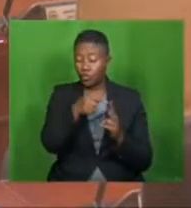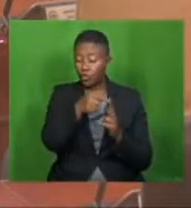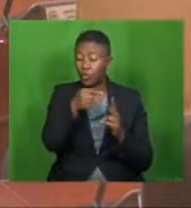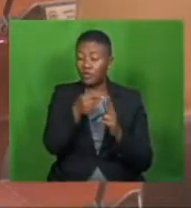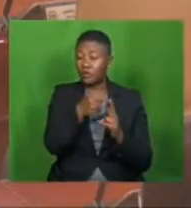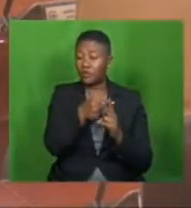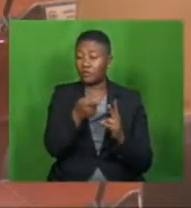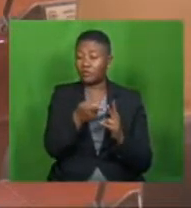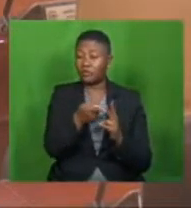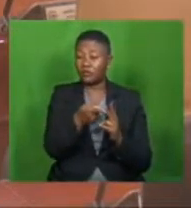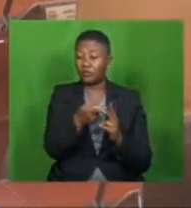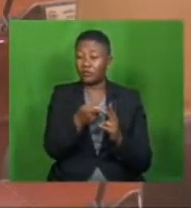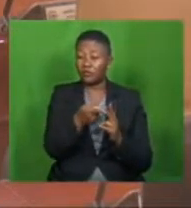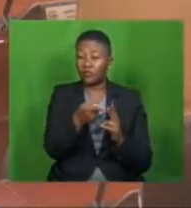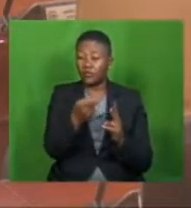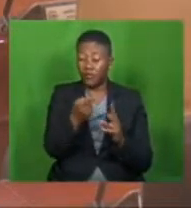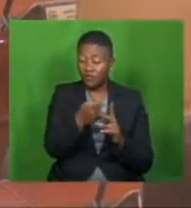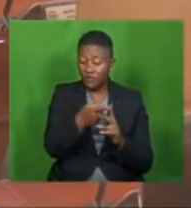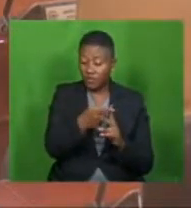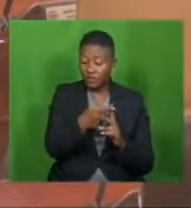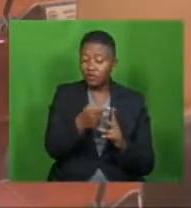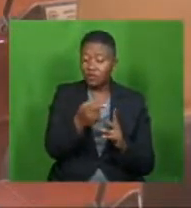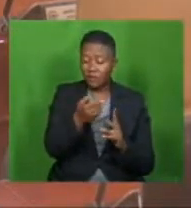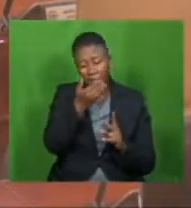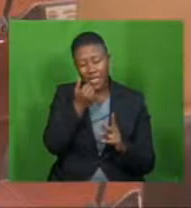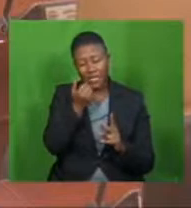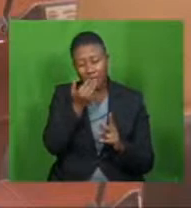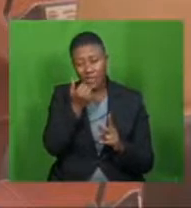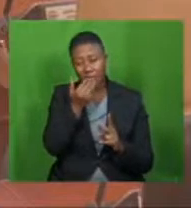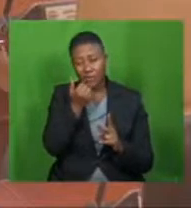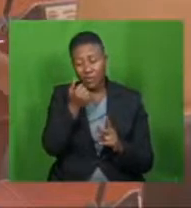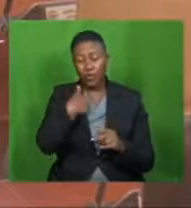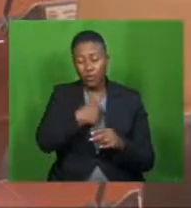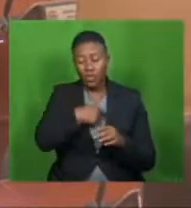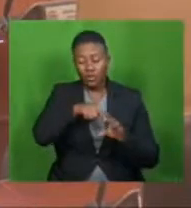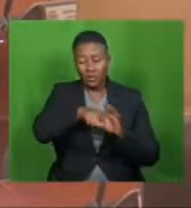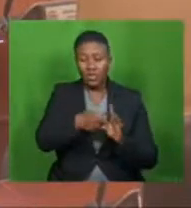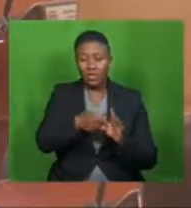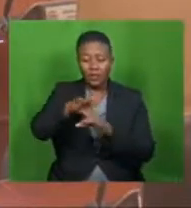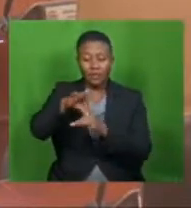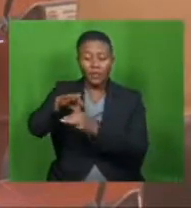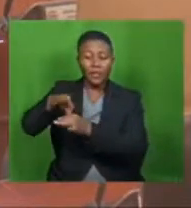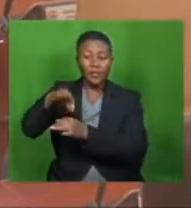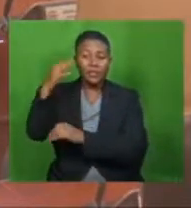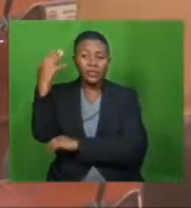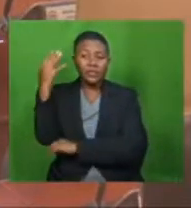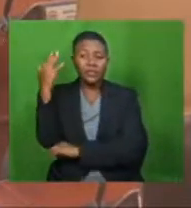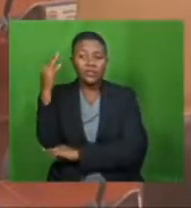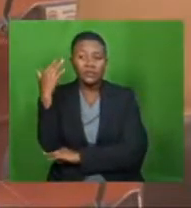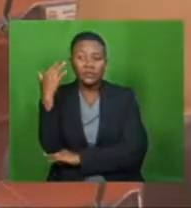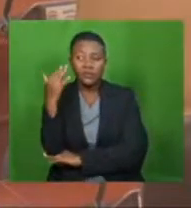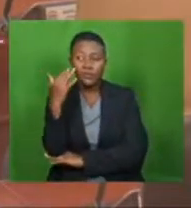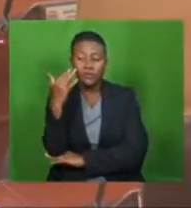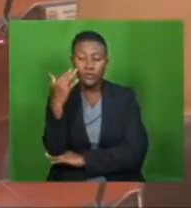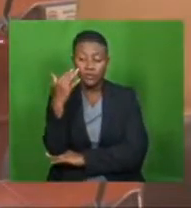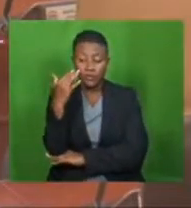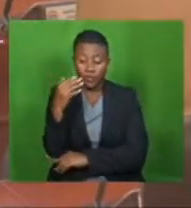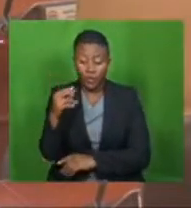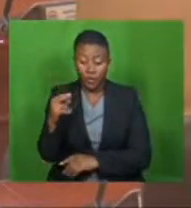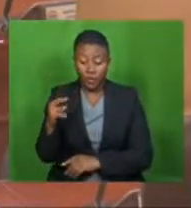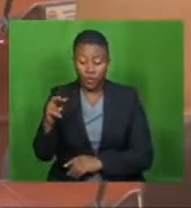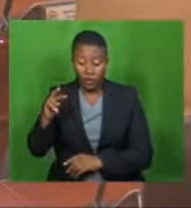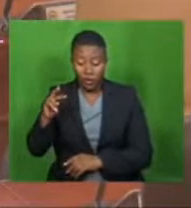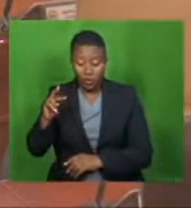in the first one, we are doing well, and that is that we are planting trees. In the second one, we are here to make sure we